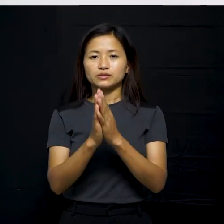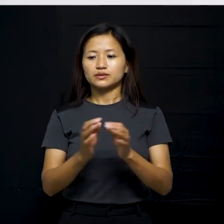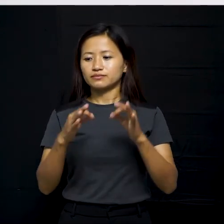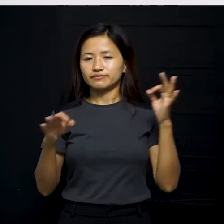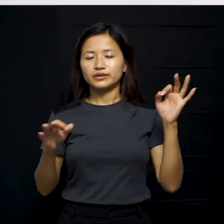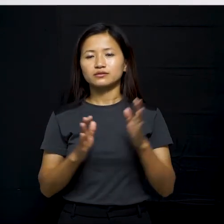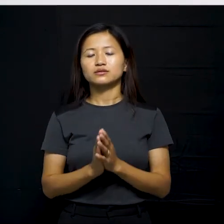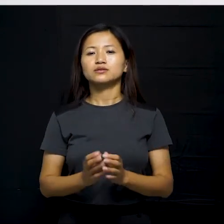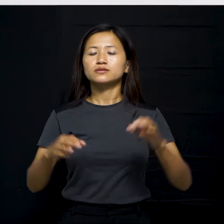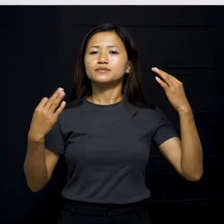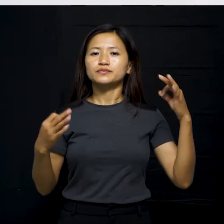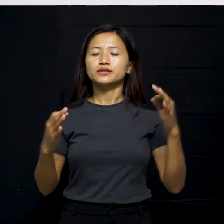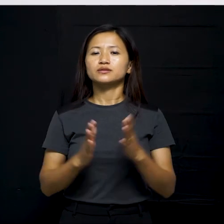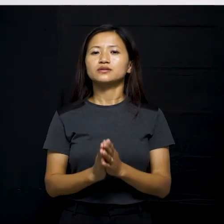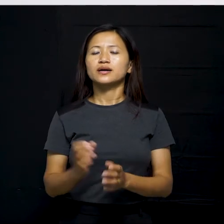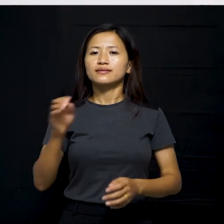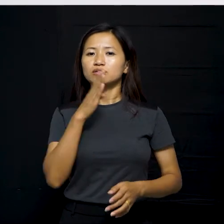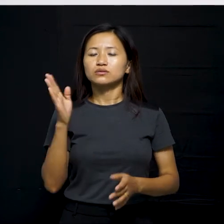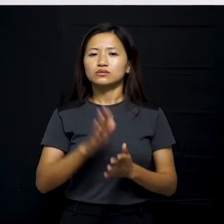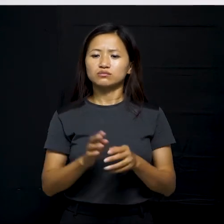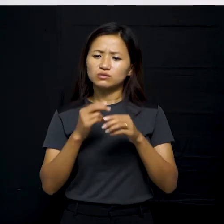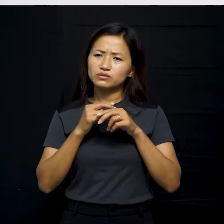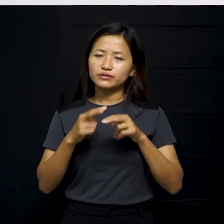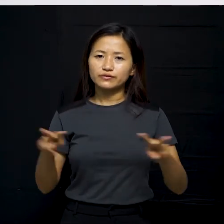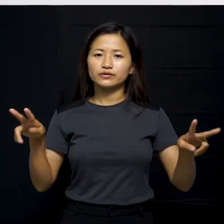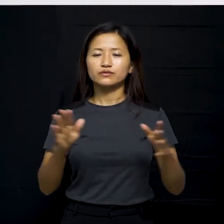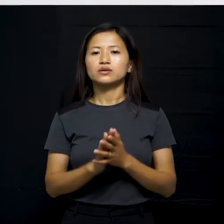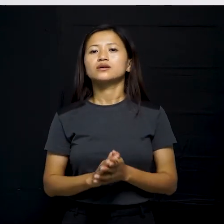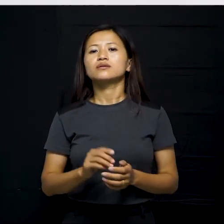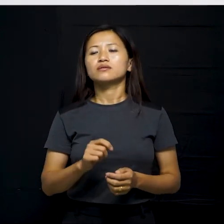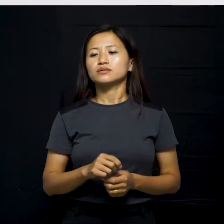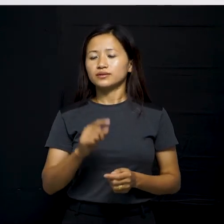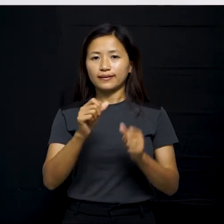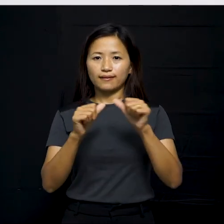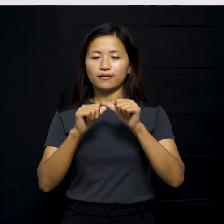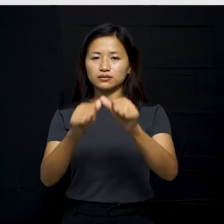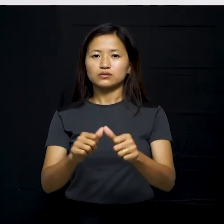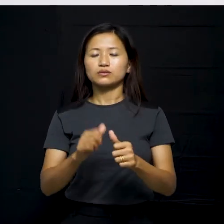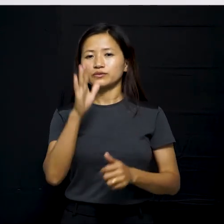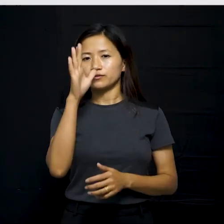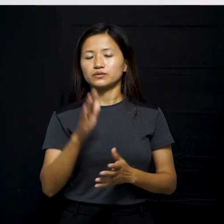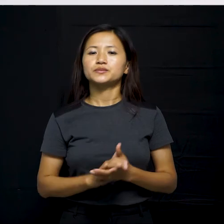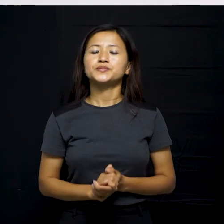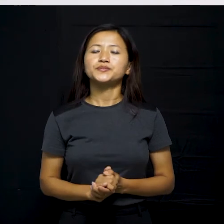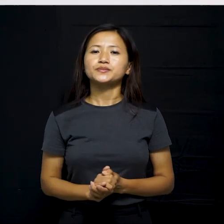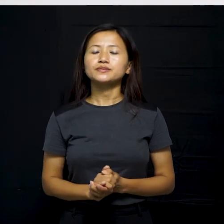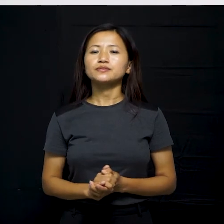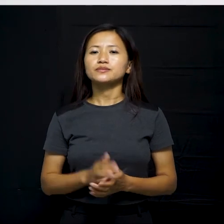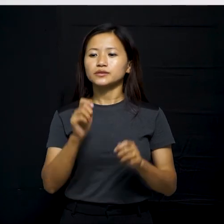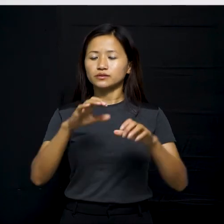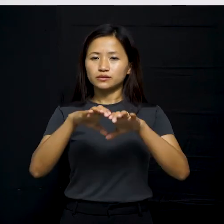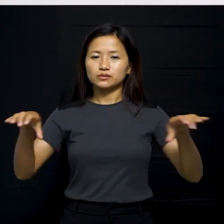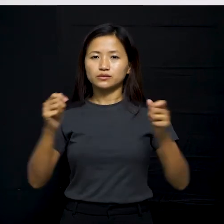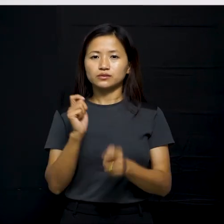folk songs, so it is totally different from one another, so the answer will be false. Then the fifth one, log drums were used